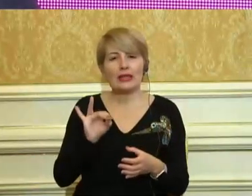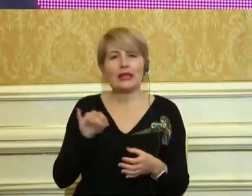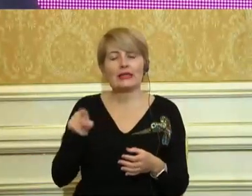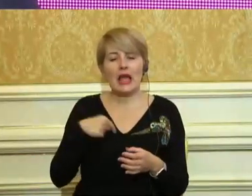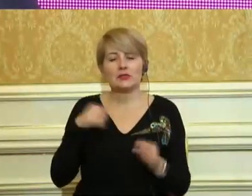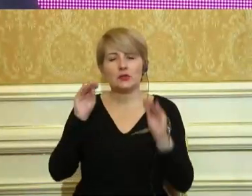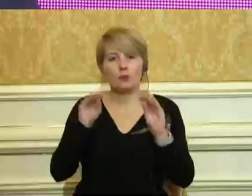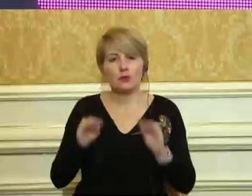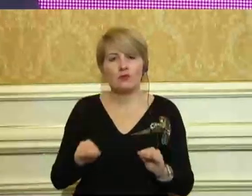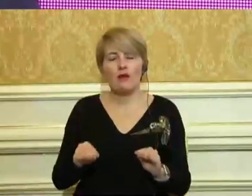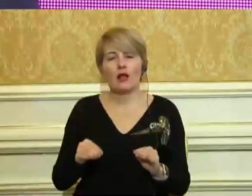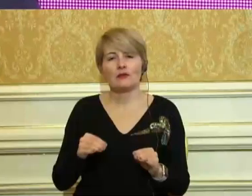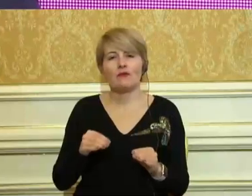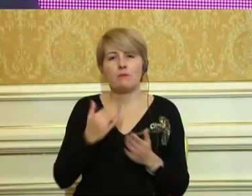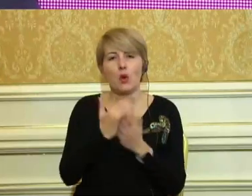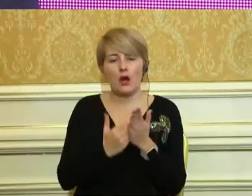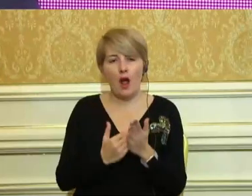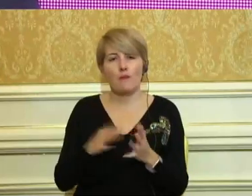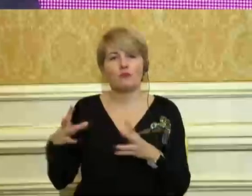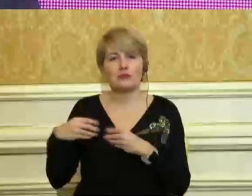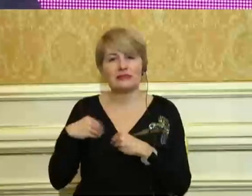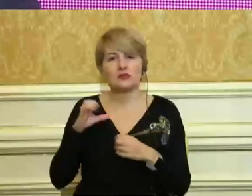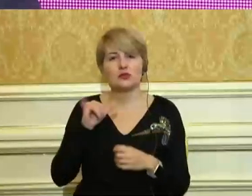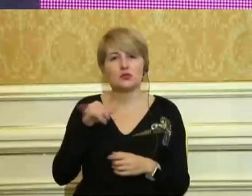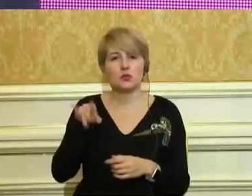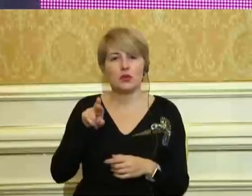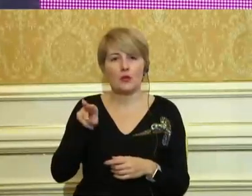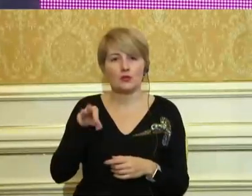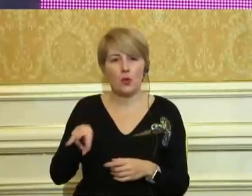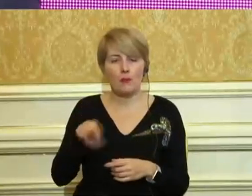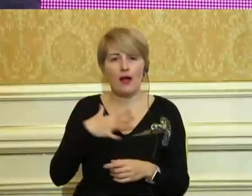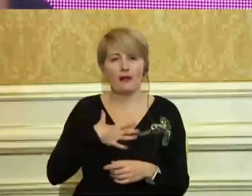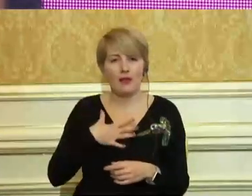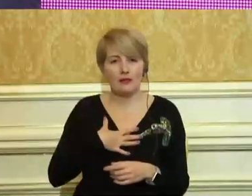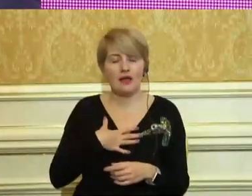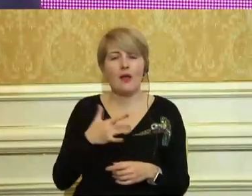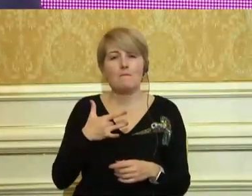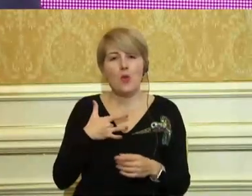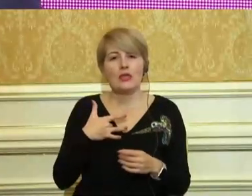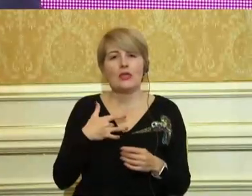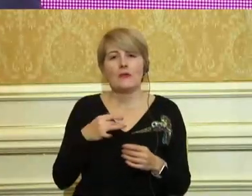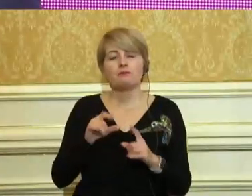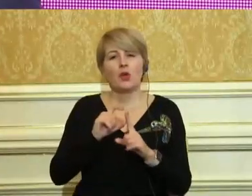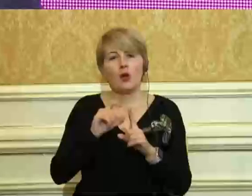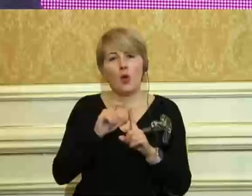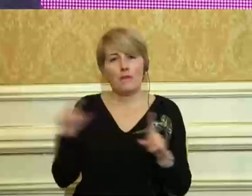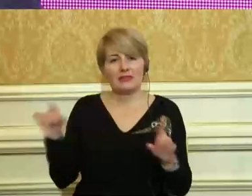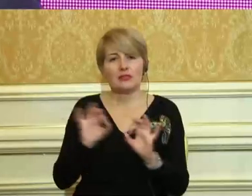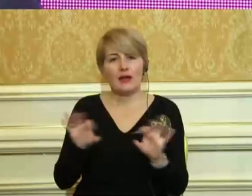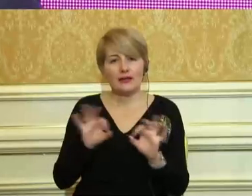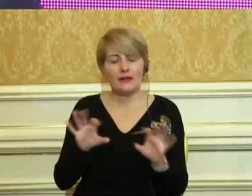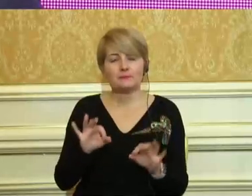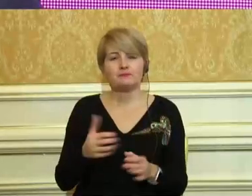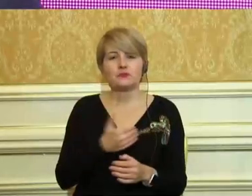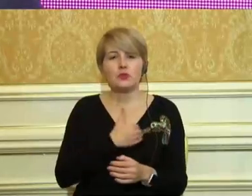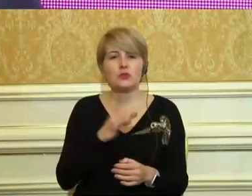government here in Ukraine. And in my comments today, I'm bringing that lens, but also that of United Cities